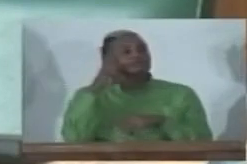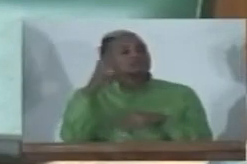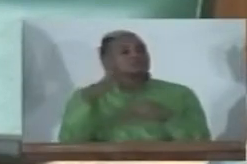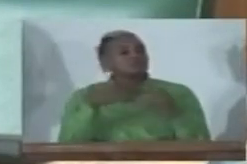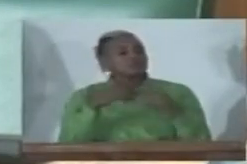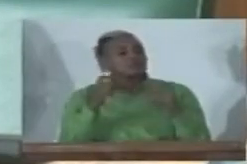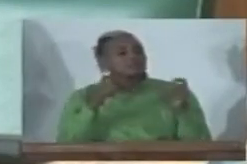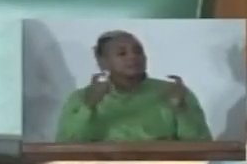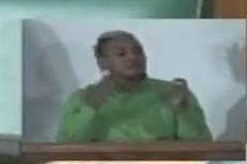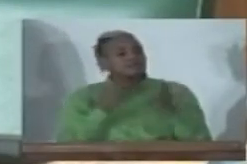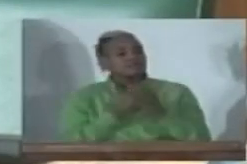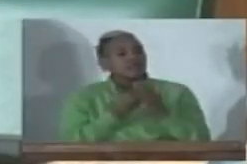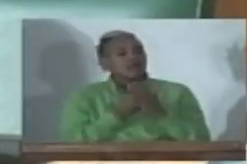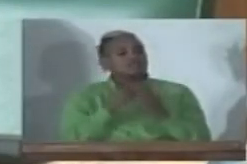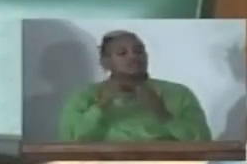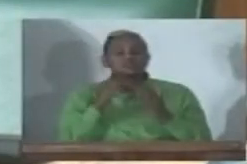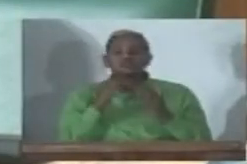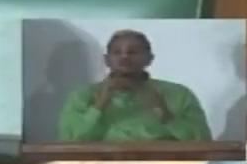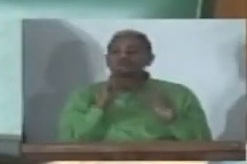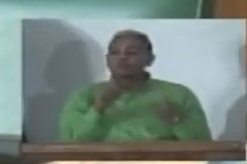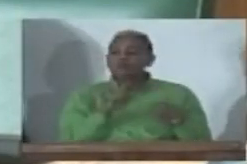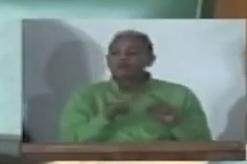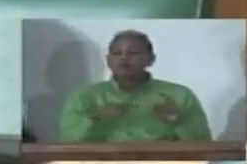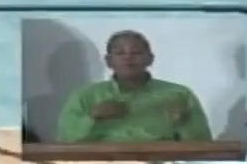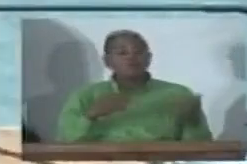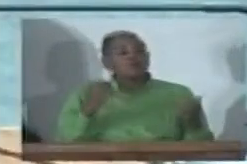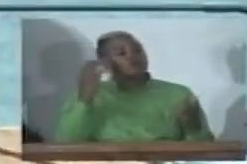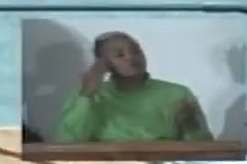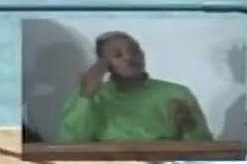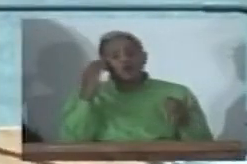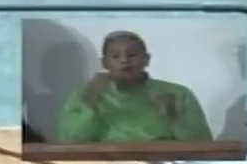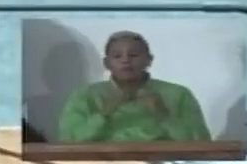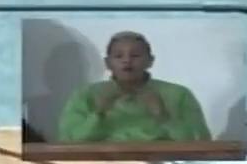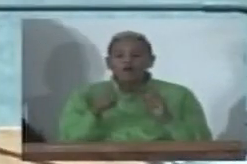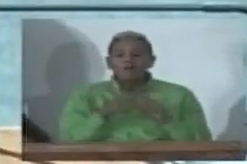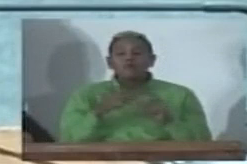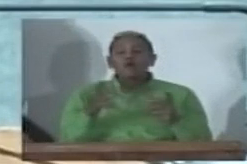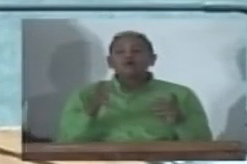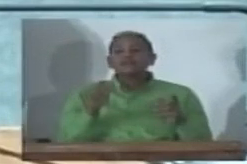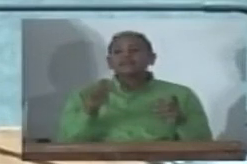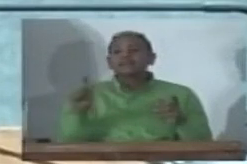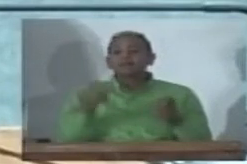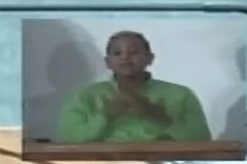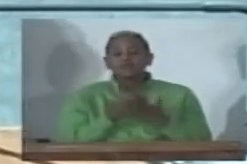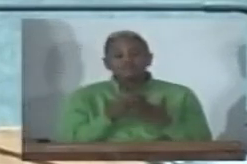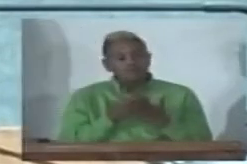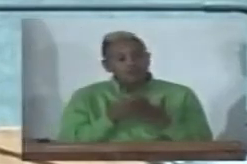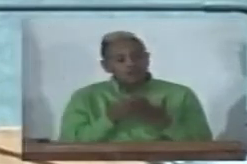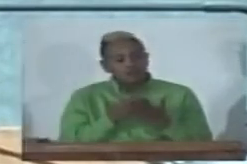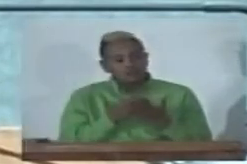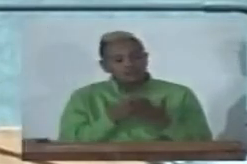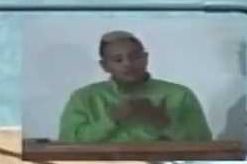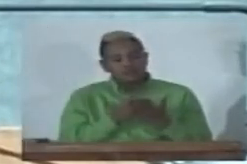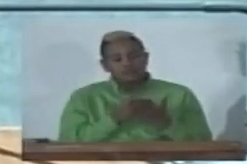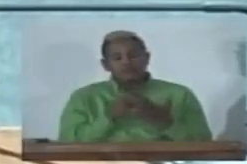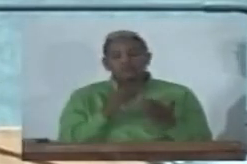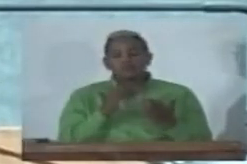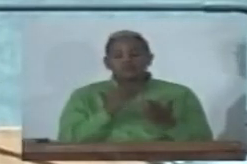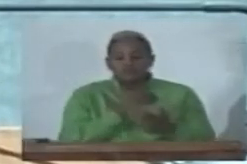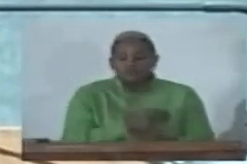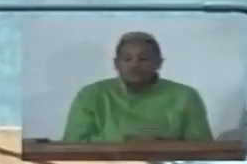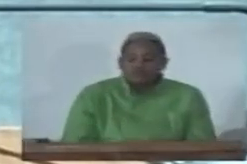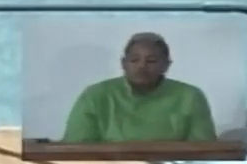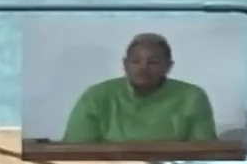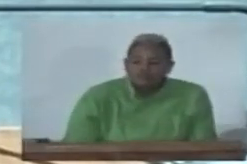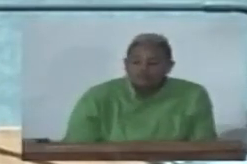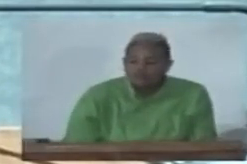you wanted to know more about the capital fund and also whether or not GAP would